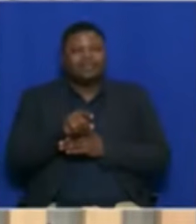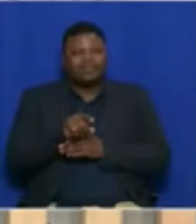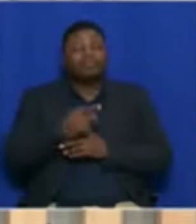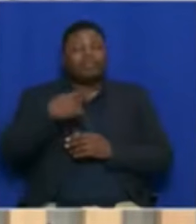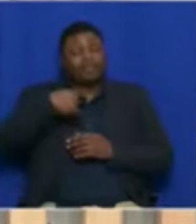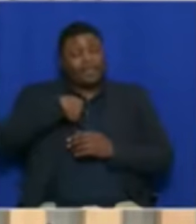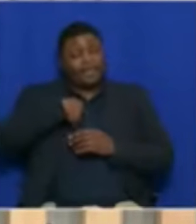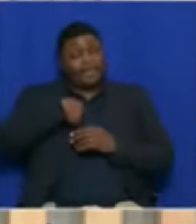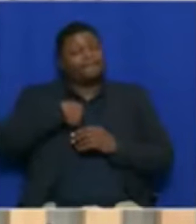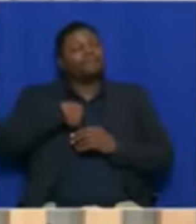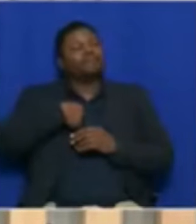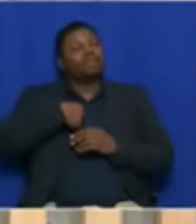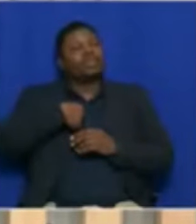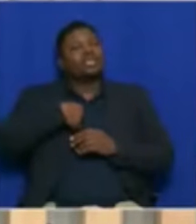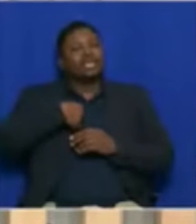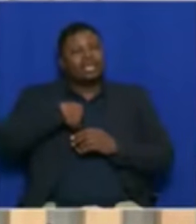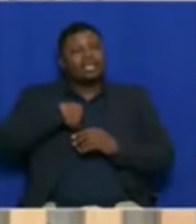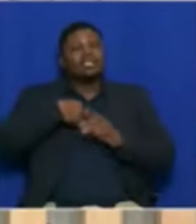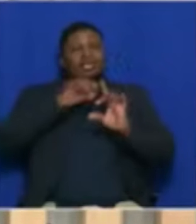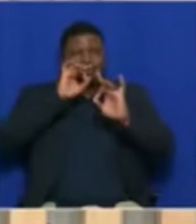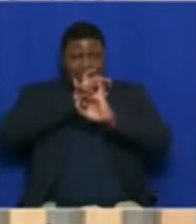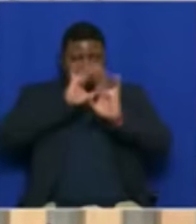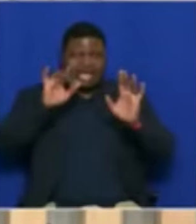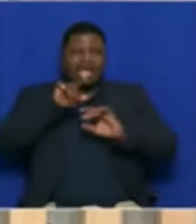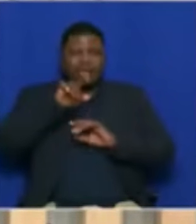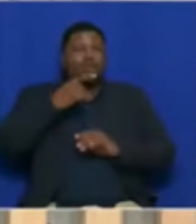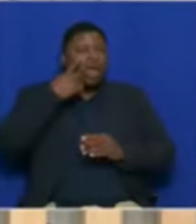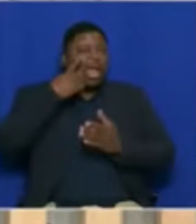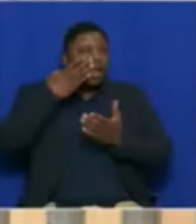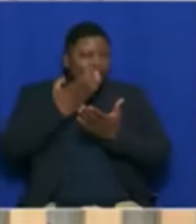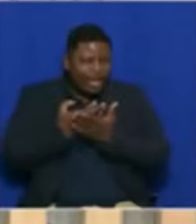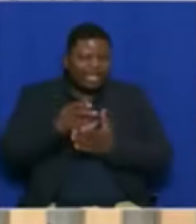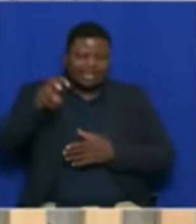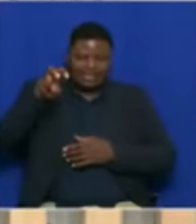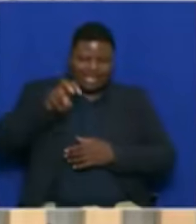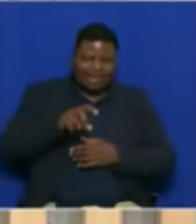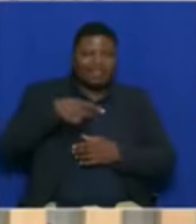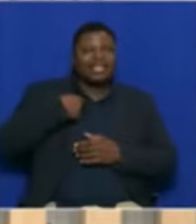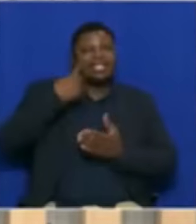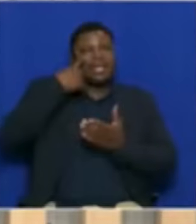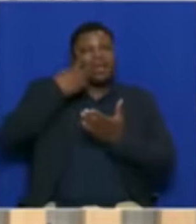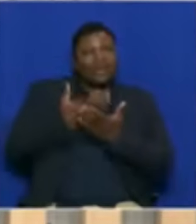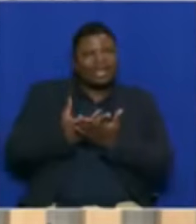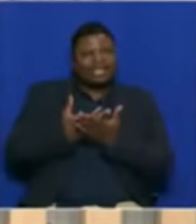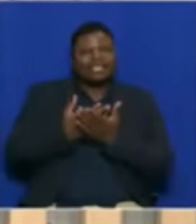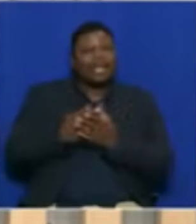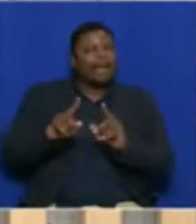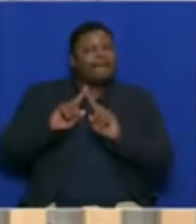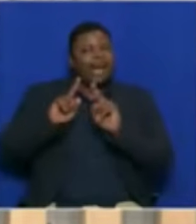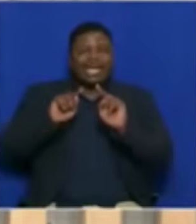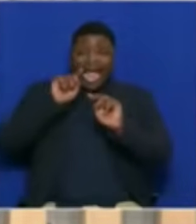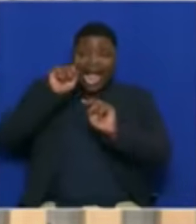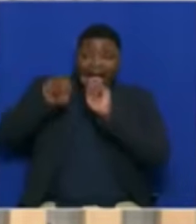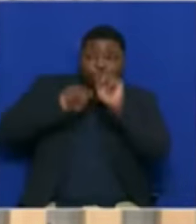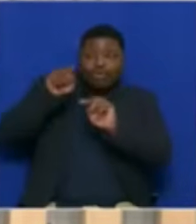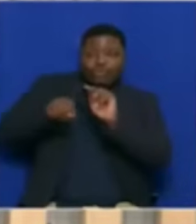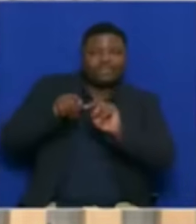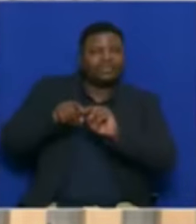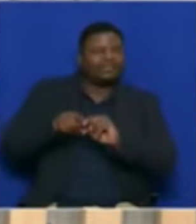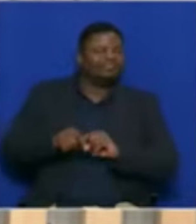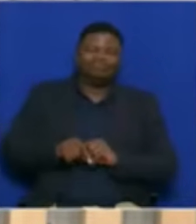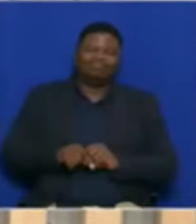a witness before this commission. You are anything but an accused. You are not an accused. I do